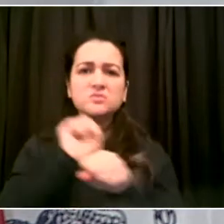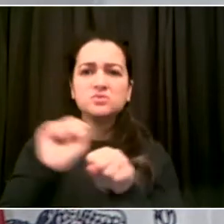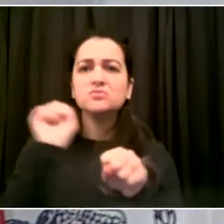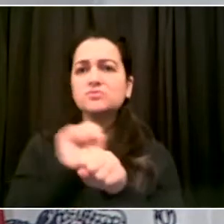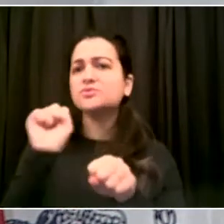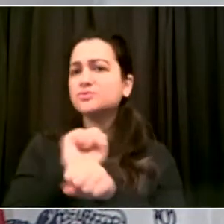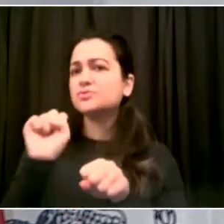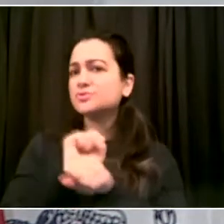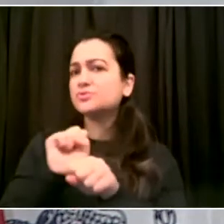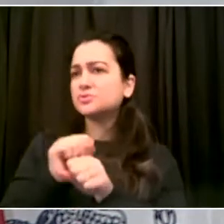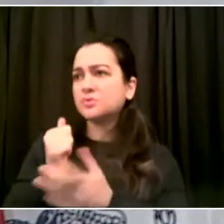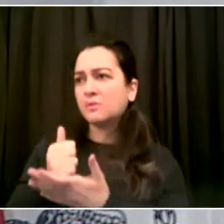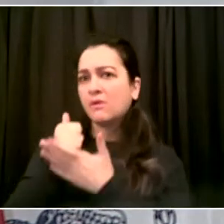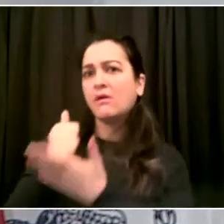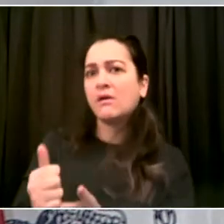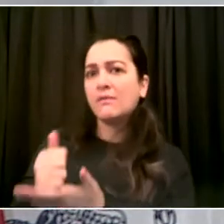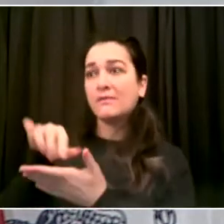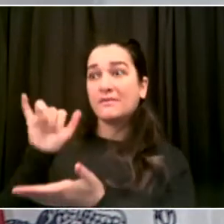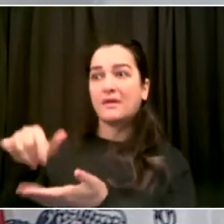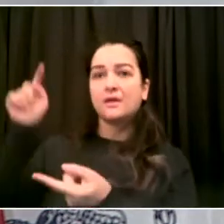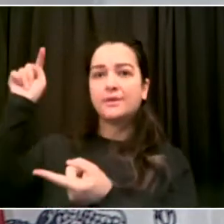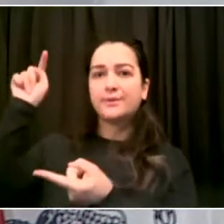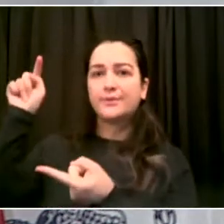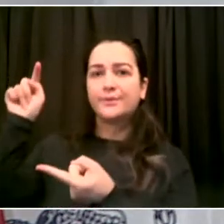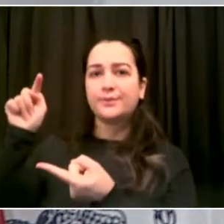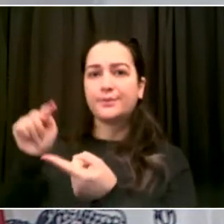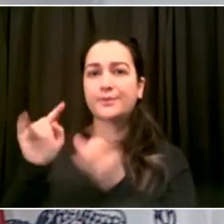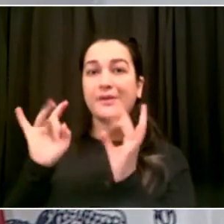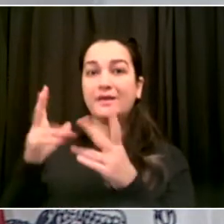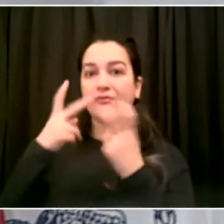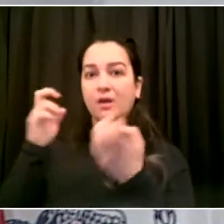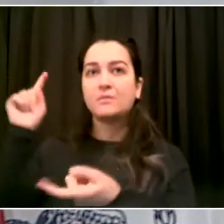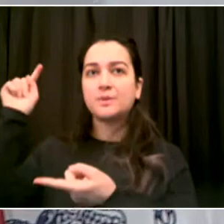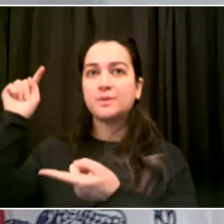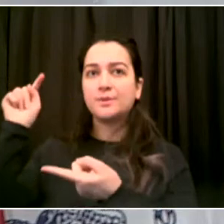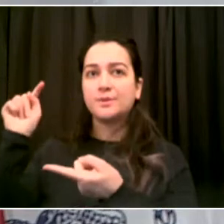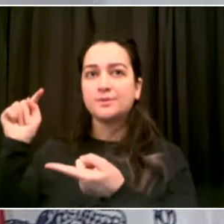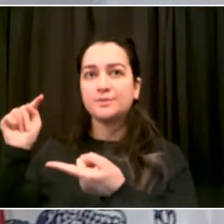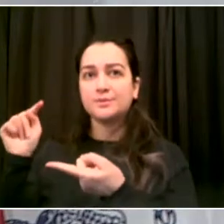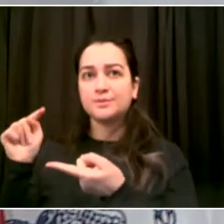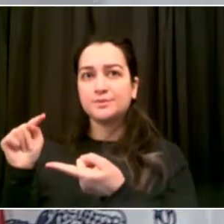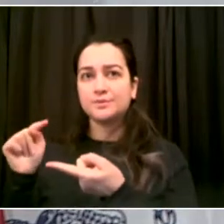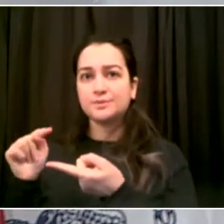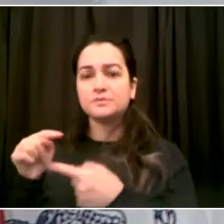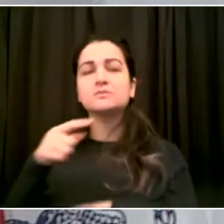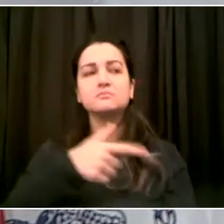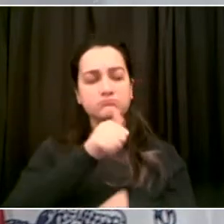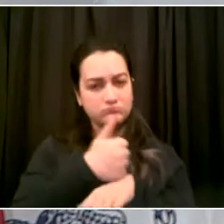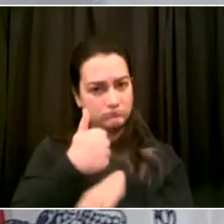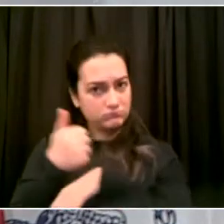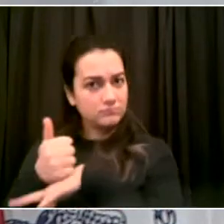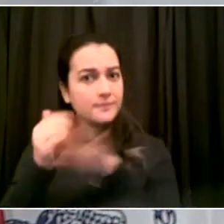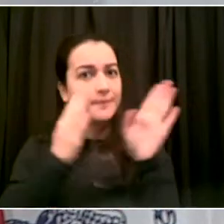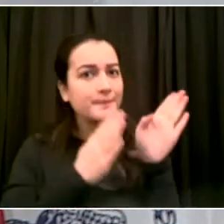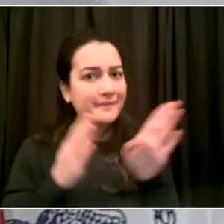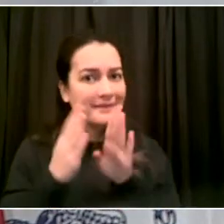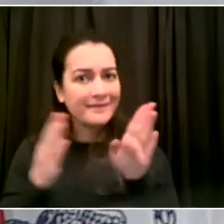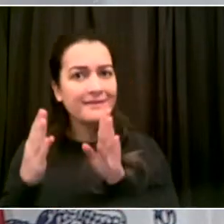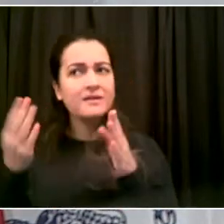how this extraordinary task force is fighting hate here. To speak about it, the leader of the task force, Deputy Inspector Stuart